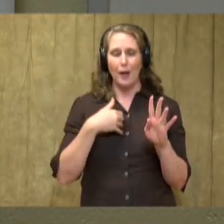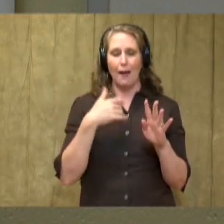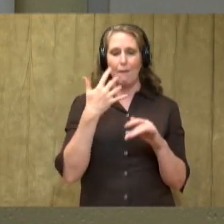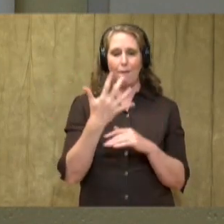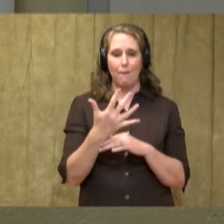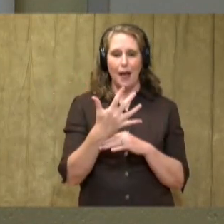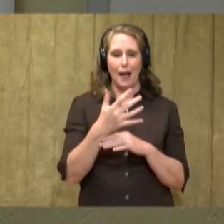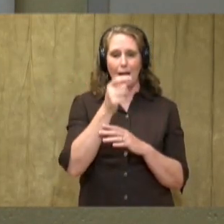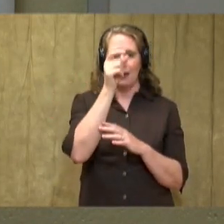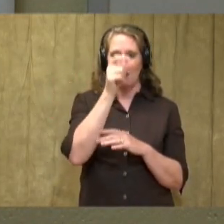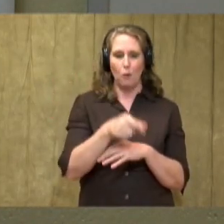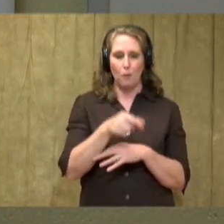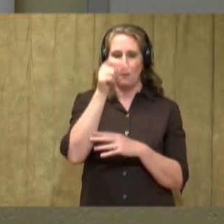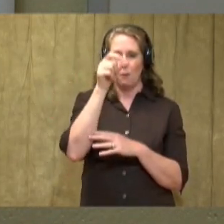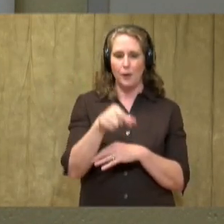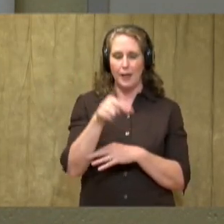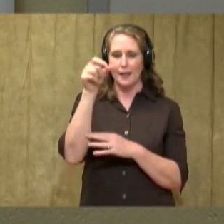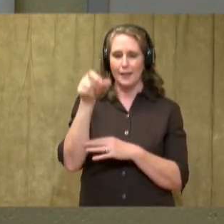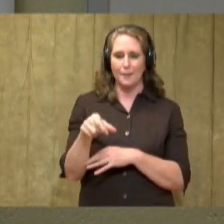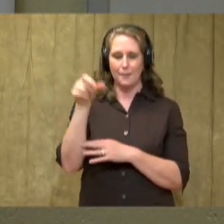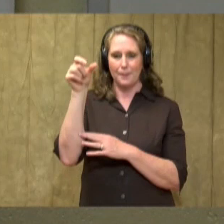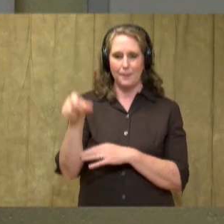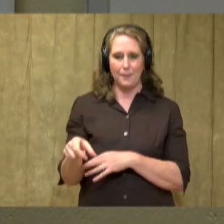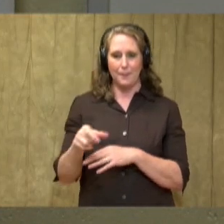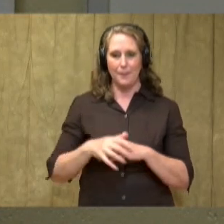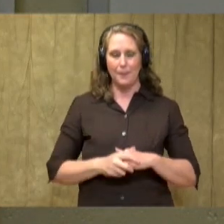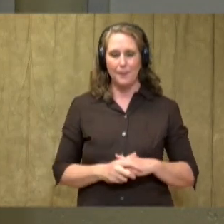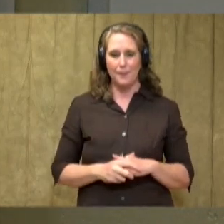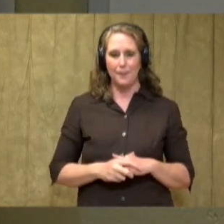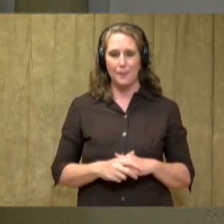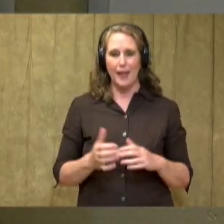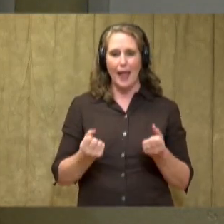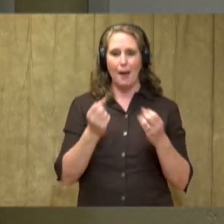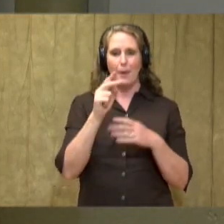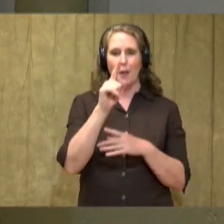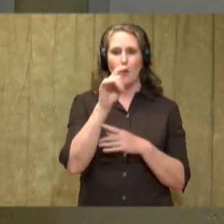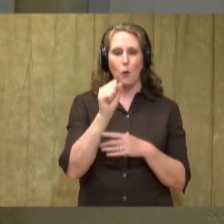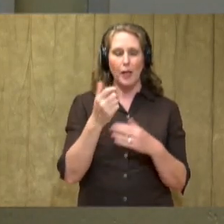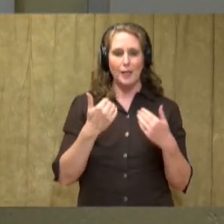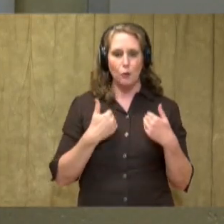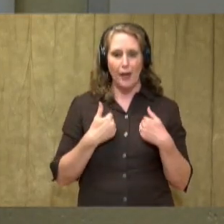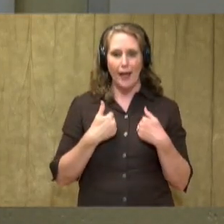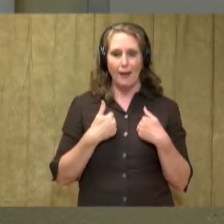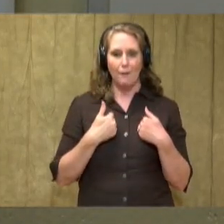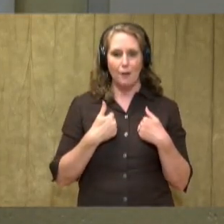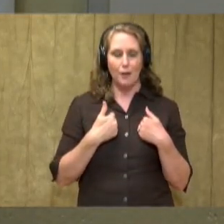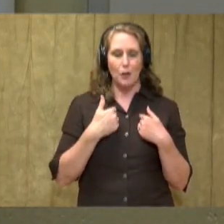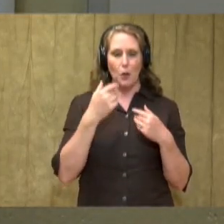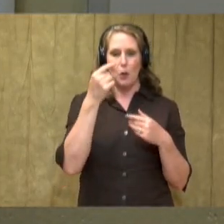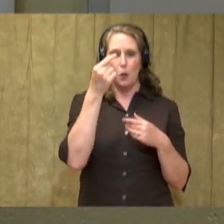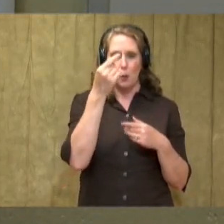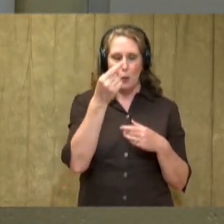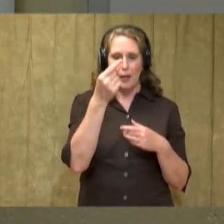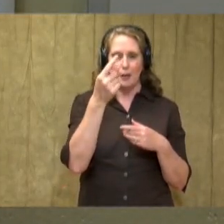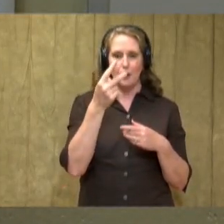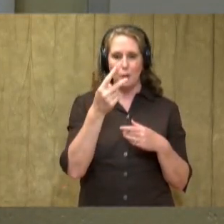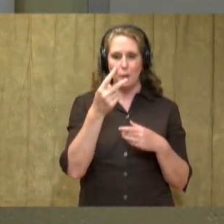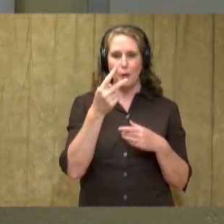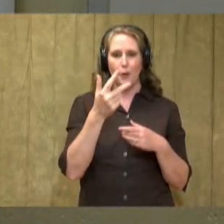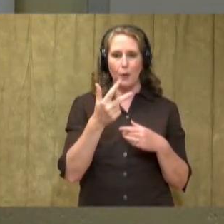have 5 tens. How many ones do we have? 1,